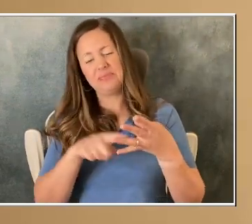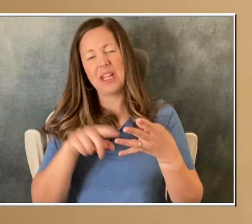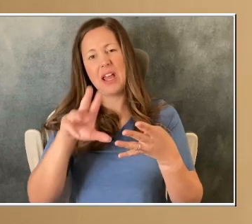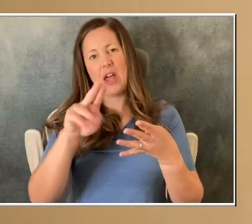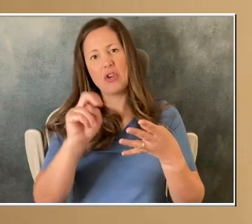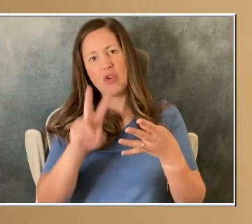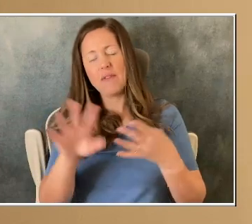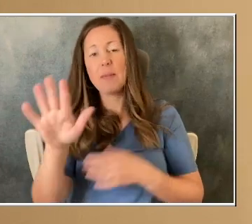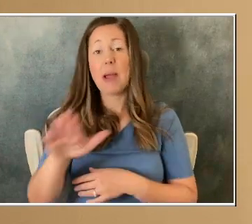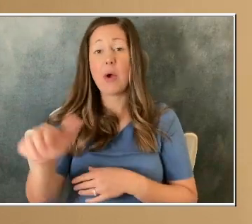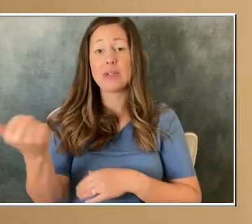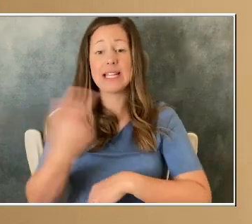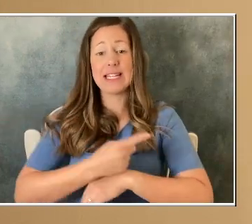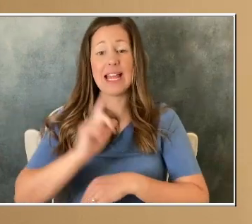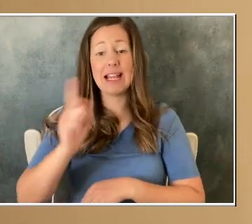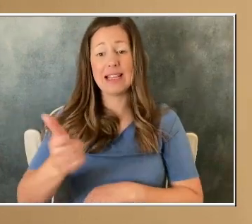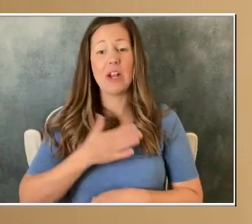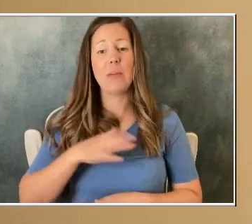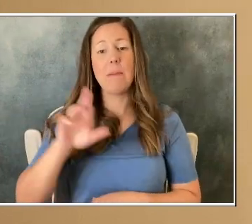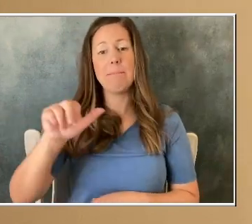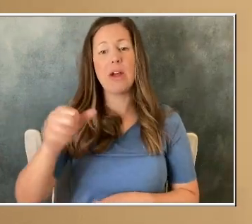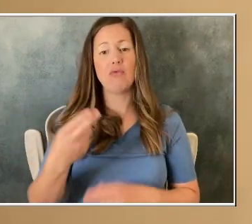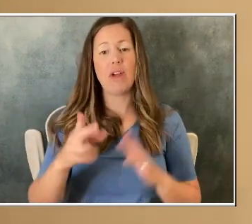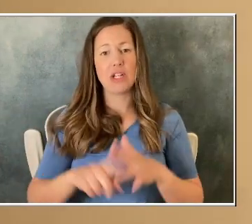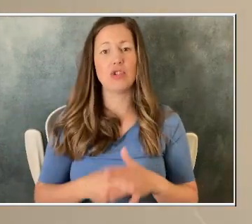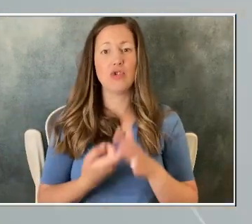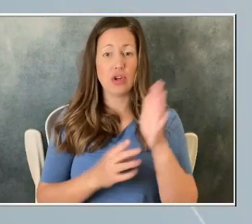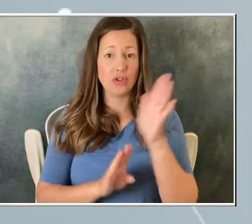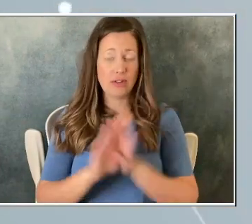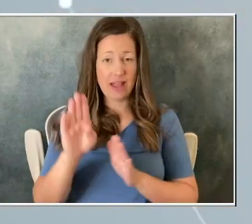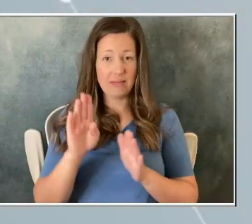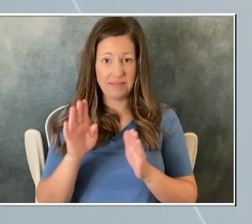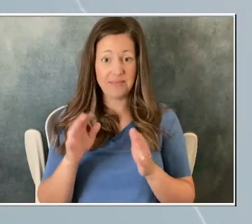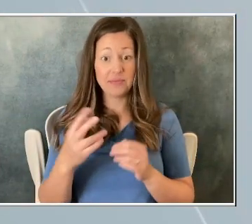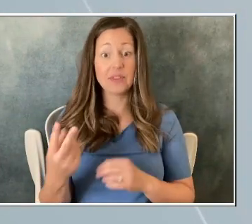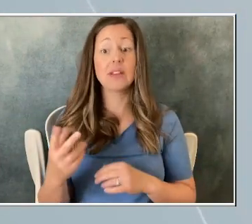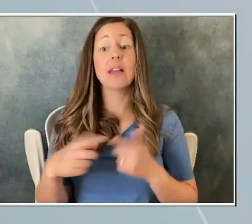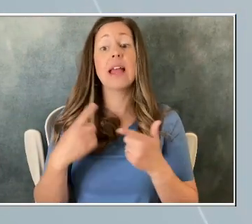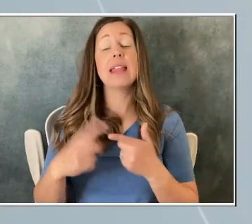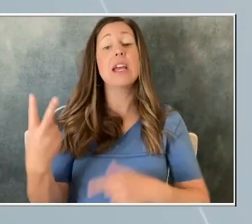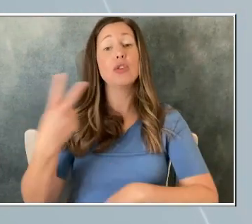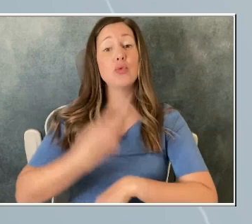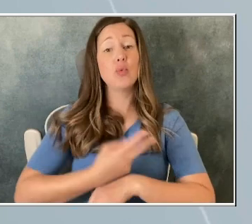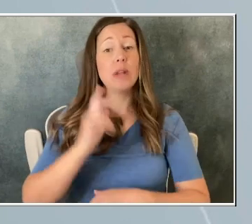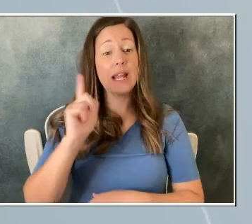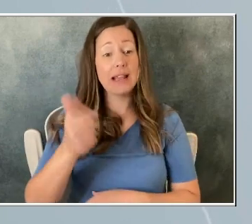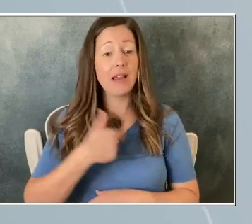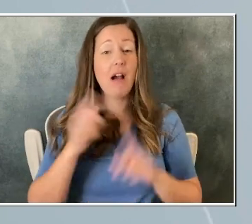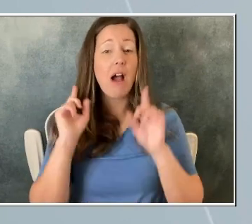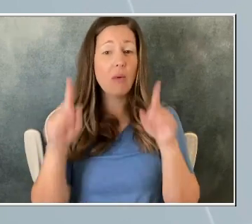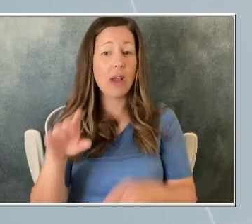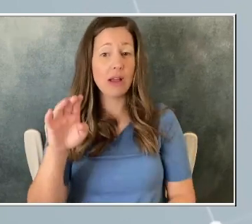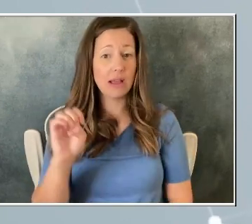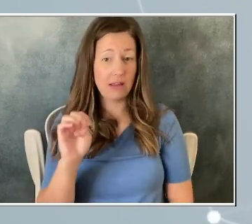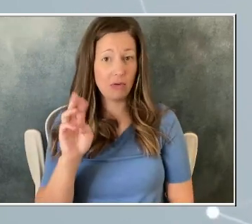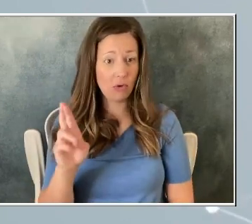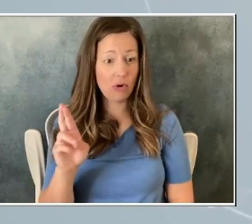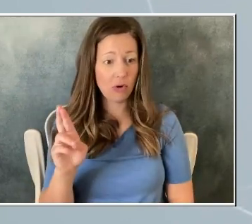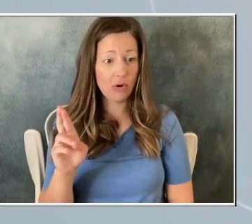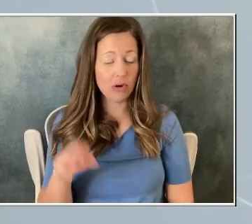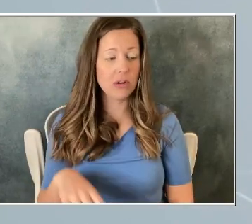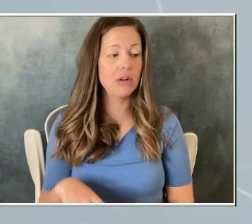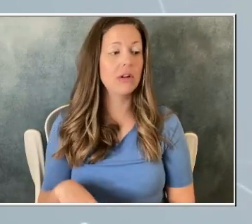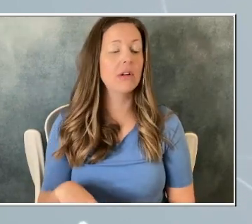my rash started to develop. 2 days later, I ended up going to the ER because it had